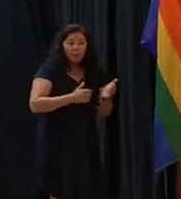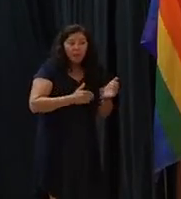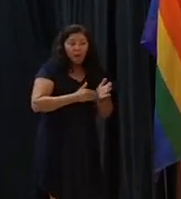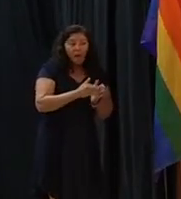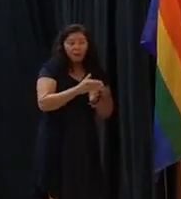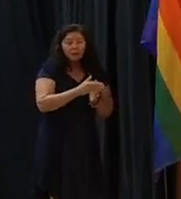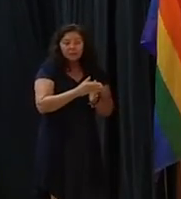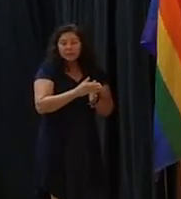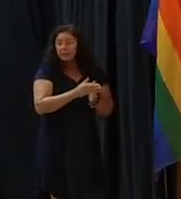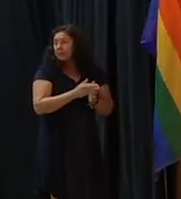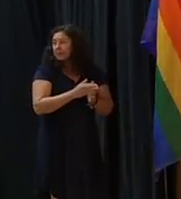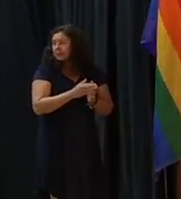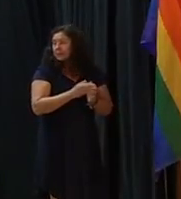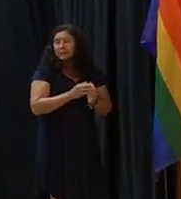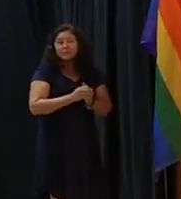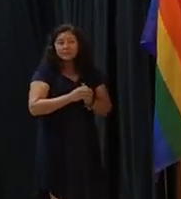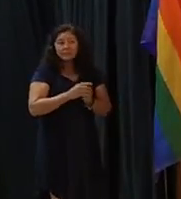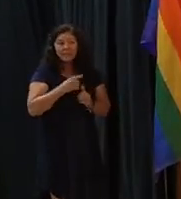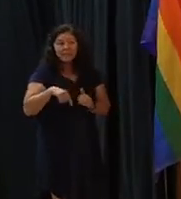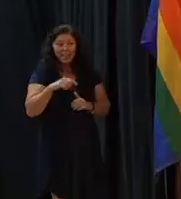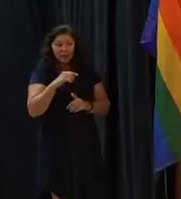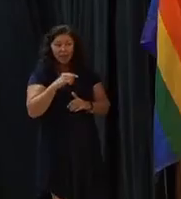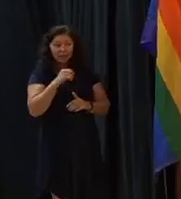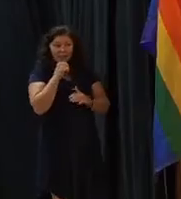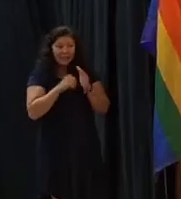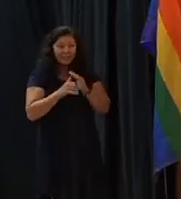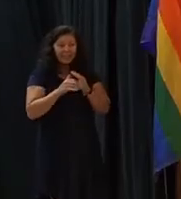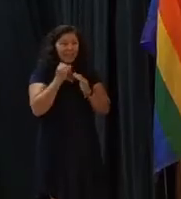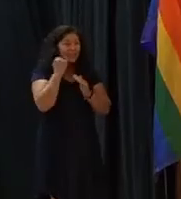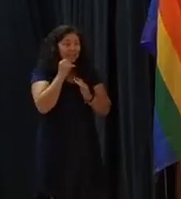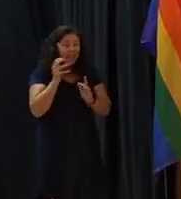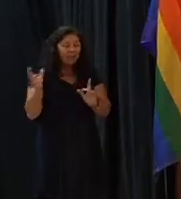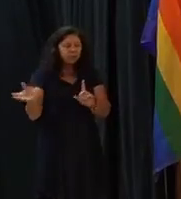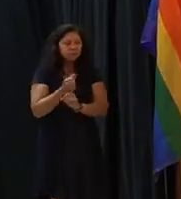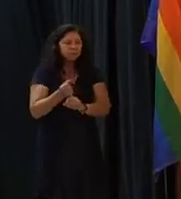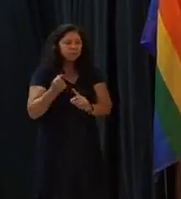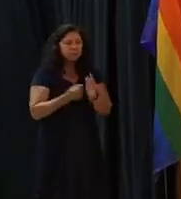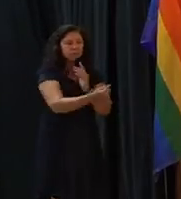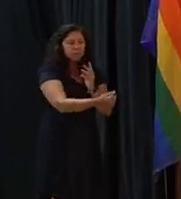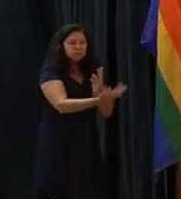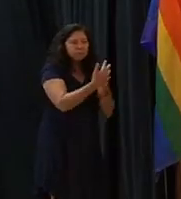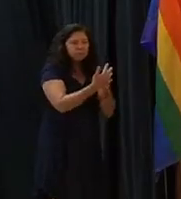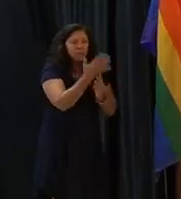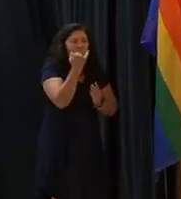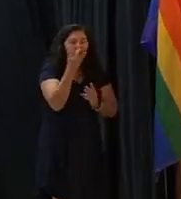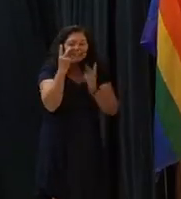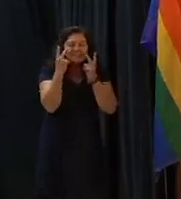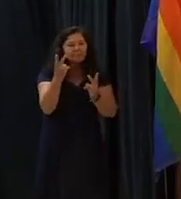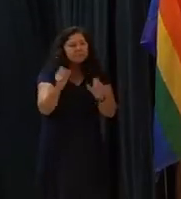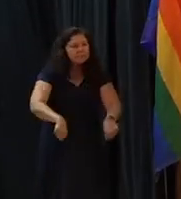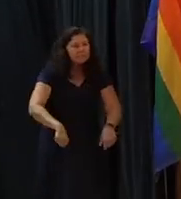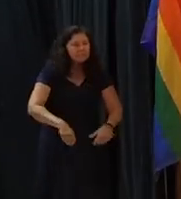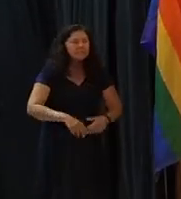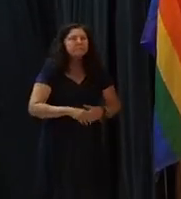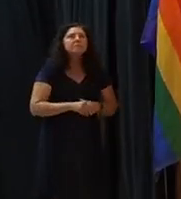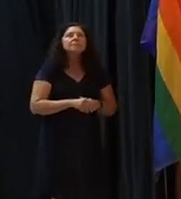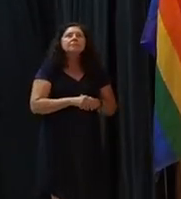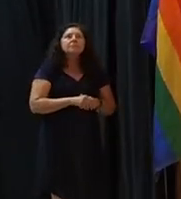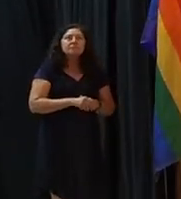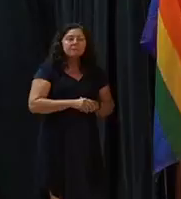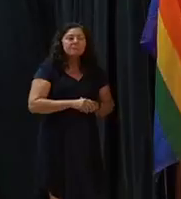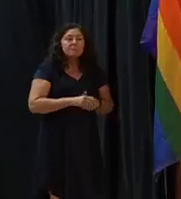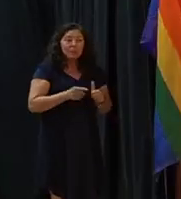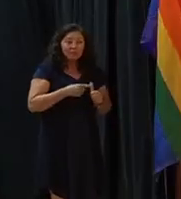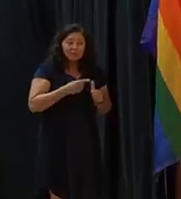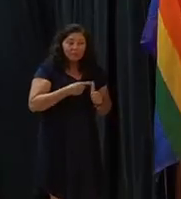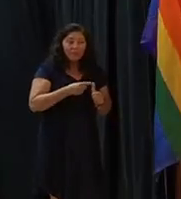up. They usually are arrested. Why? Because they're different, because they're visible. So the first step